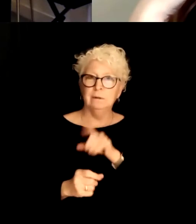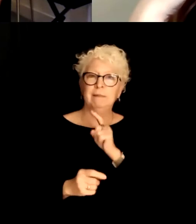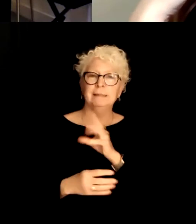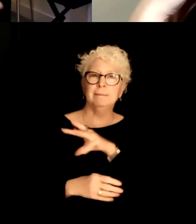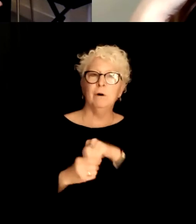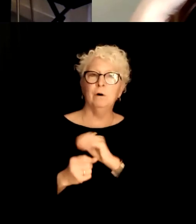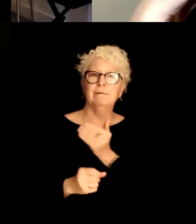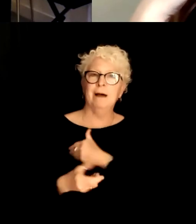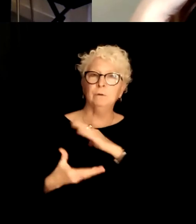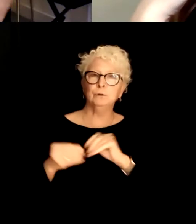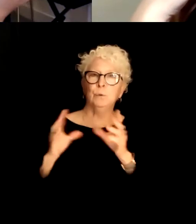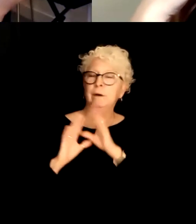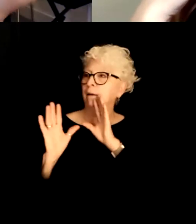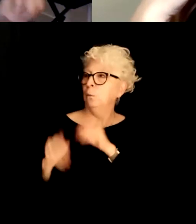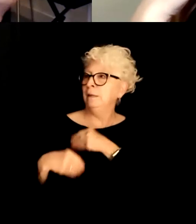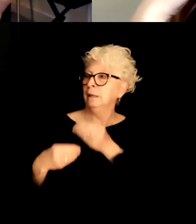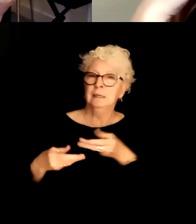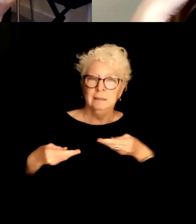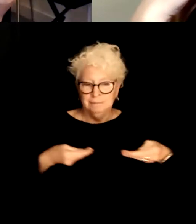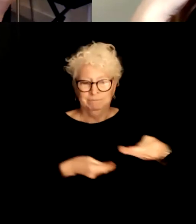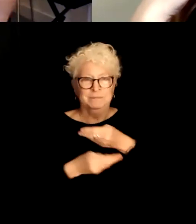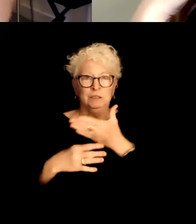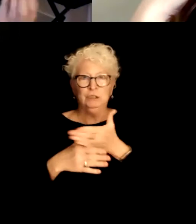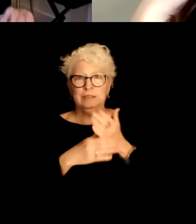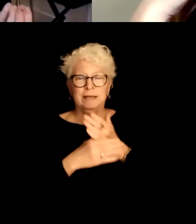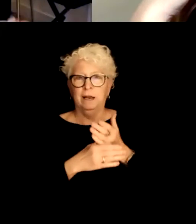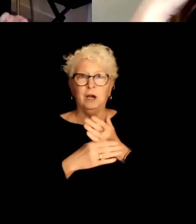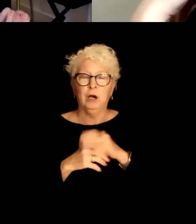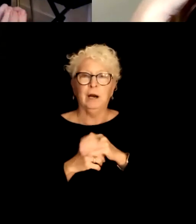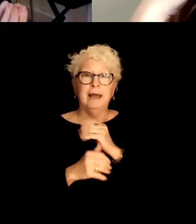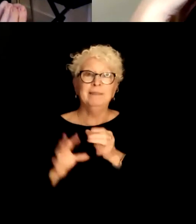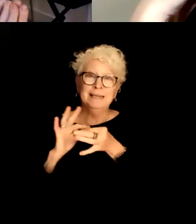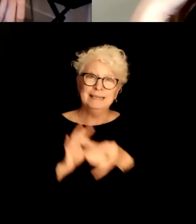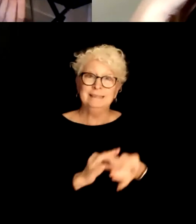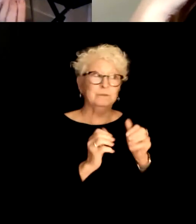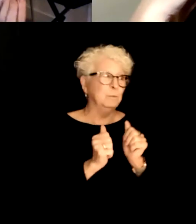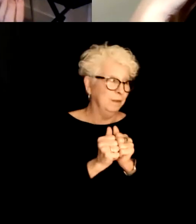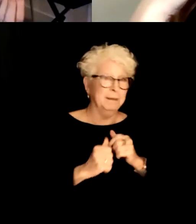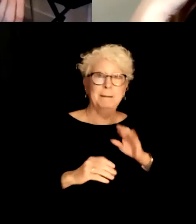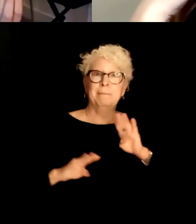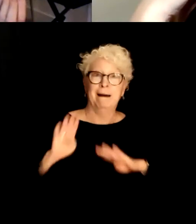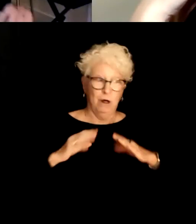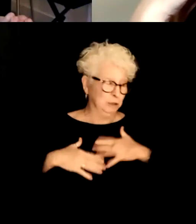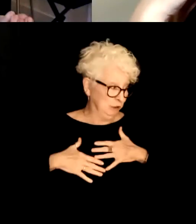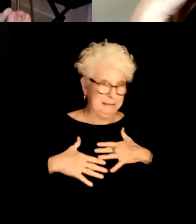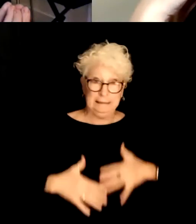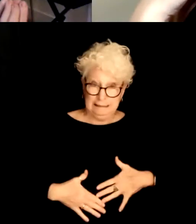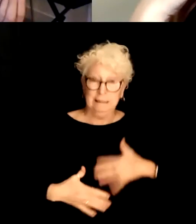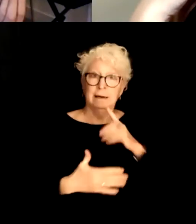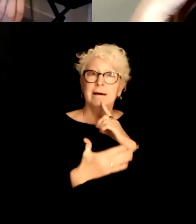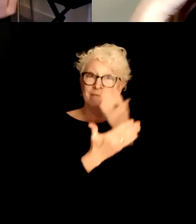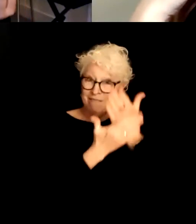both experiential and also probably like grounded in biological fact. And one of the things that has been really frustrating